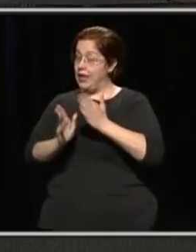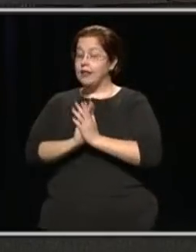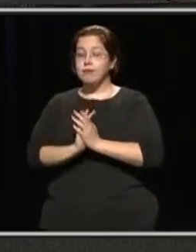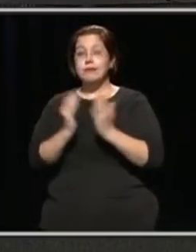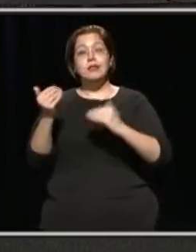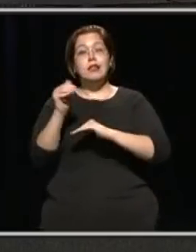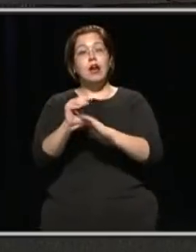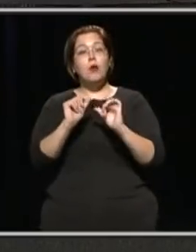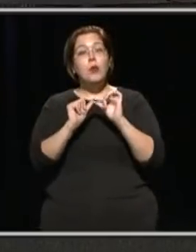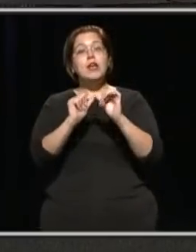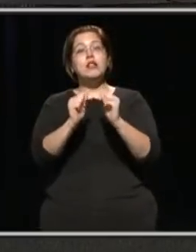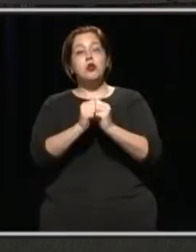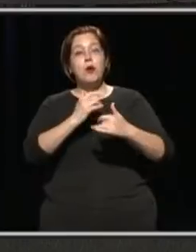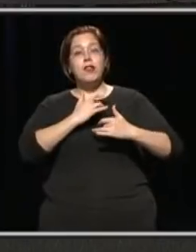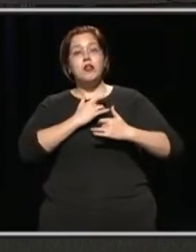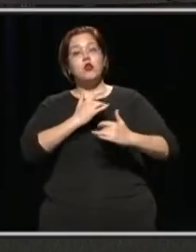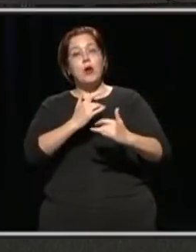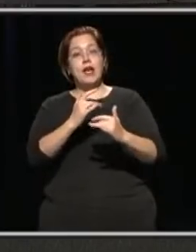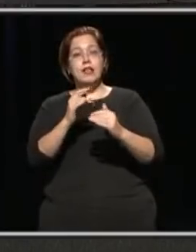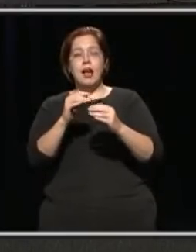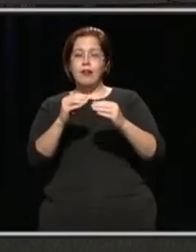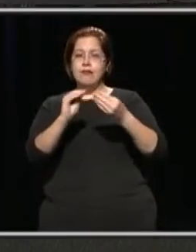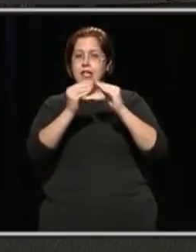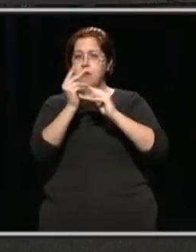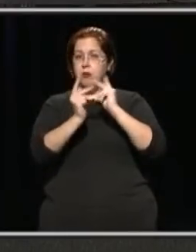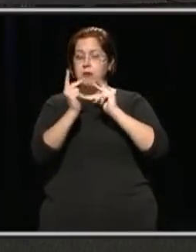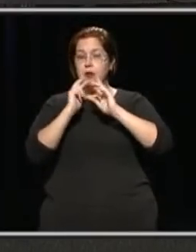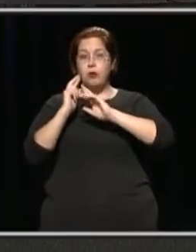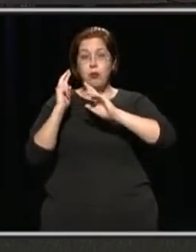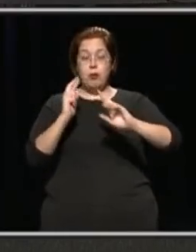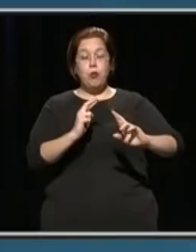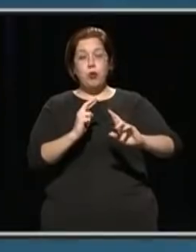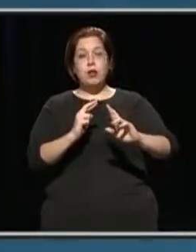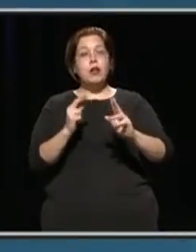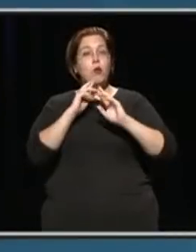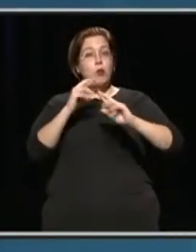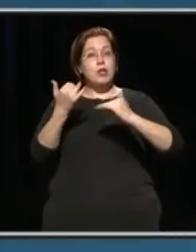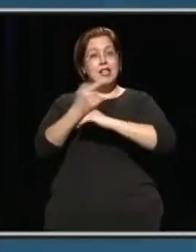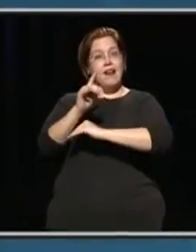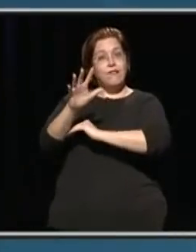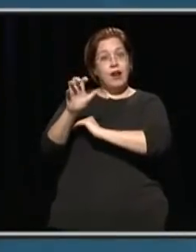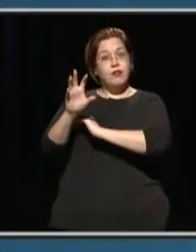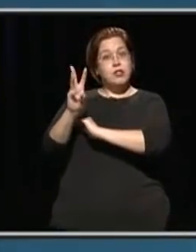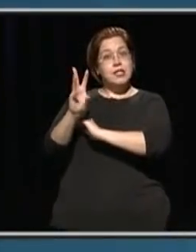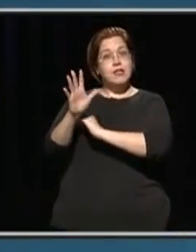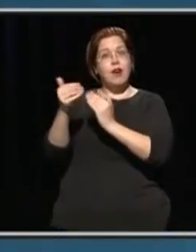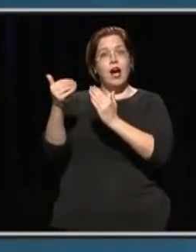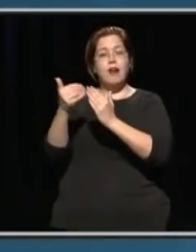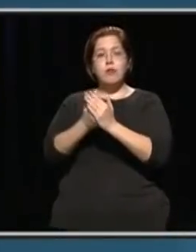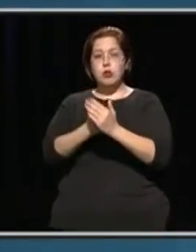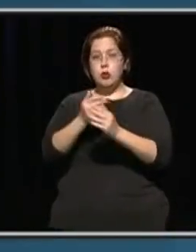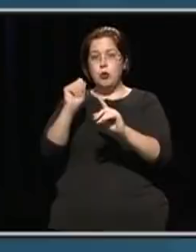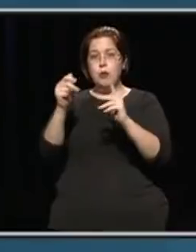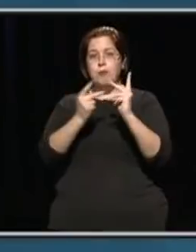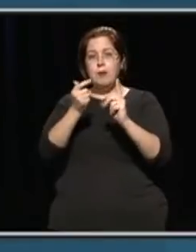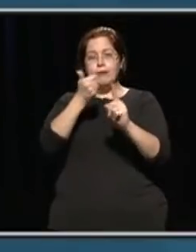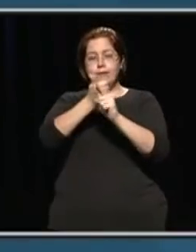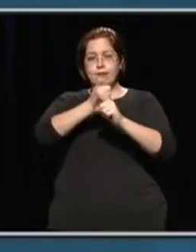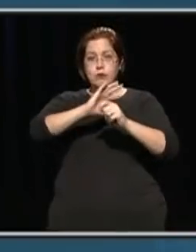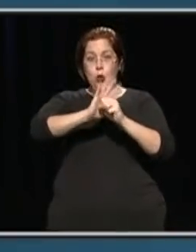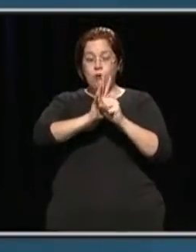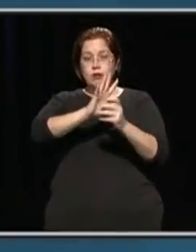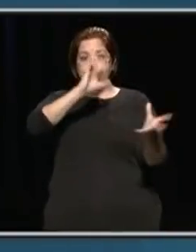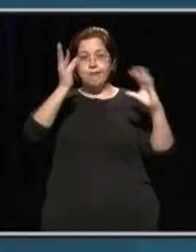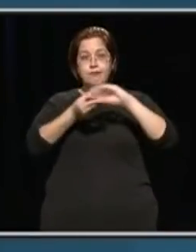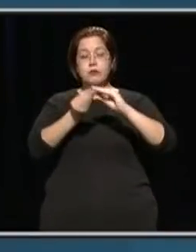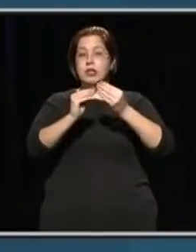we continue with the trend of cases that we've been reporting and are reporting 565 new cases of COVID-19. Which brings the total